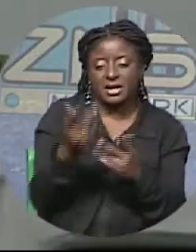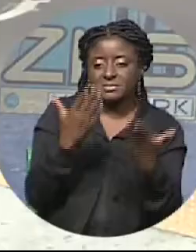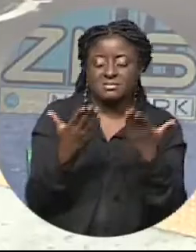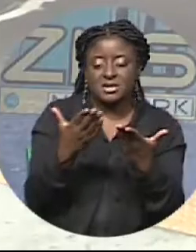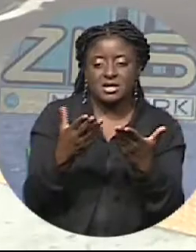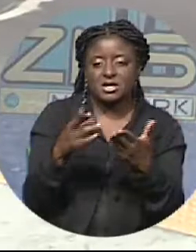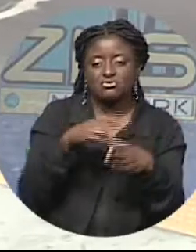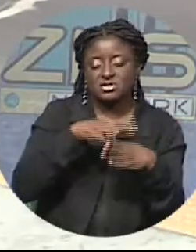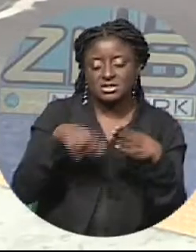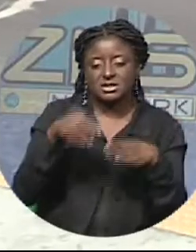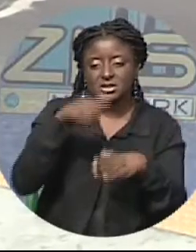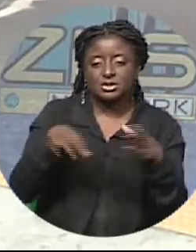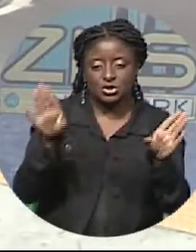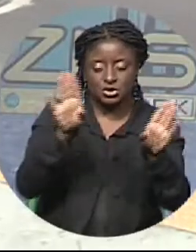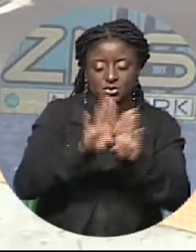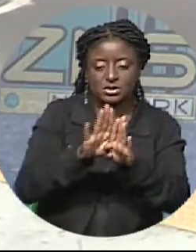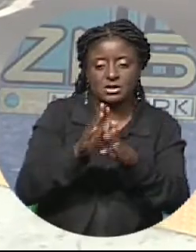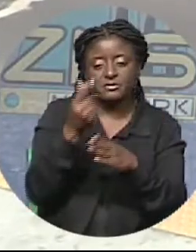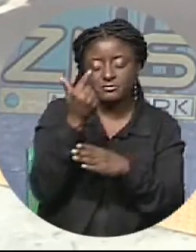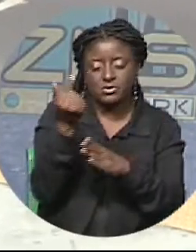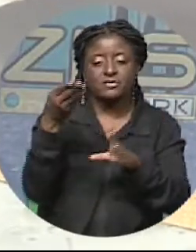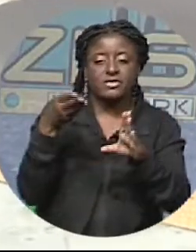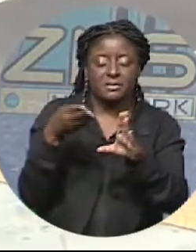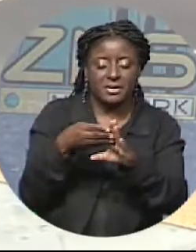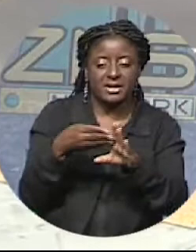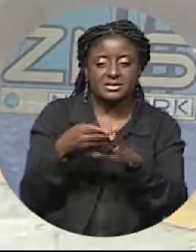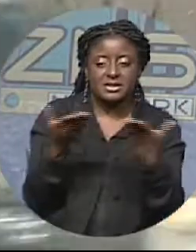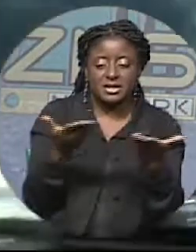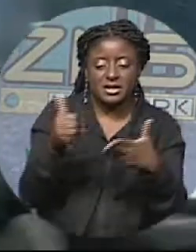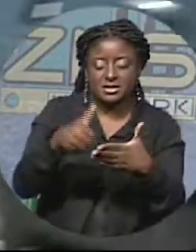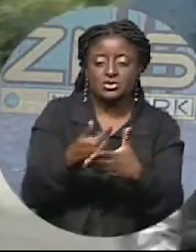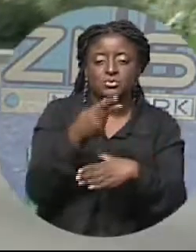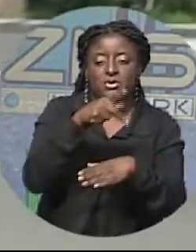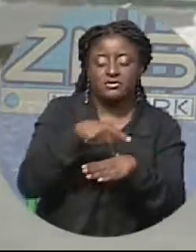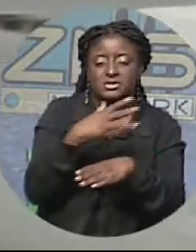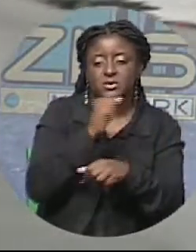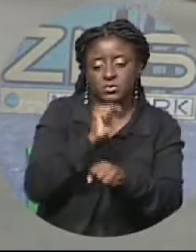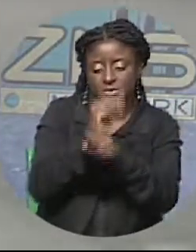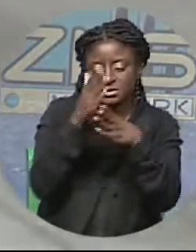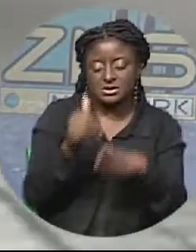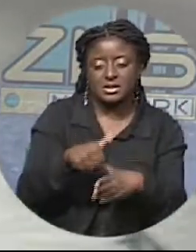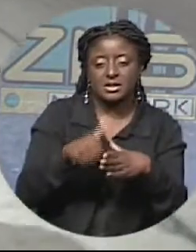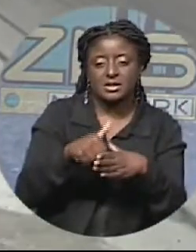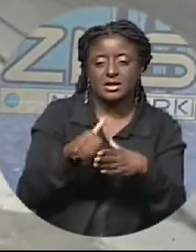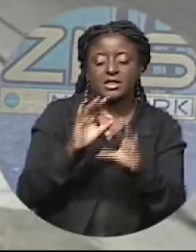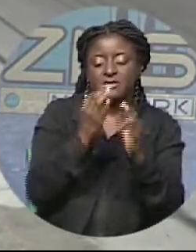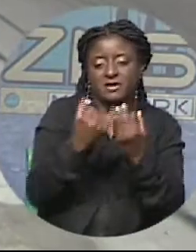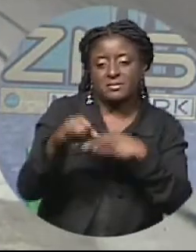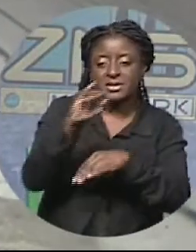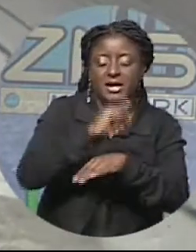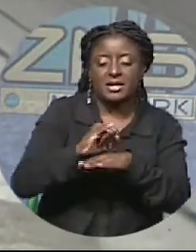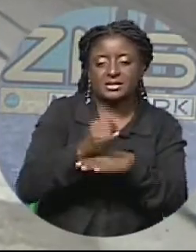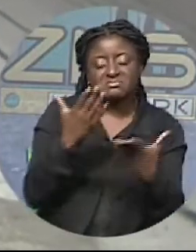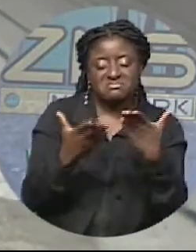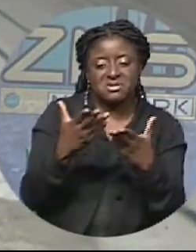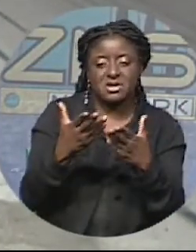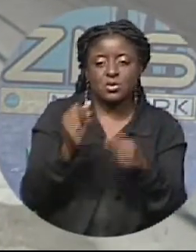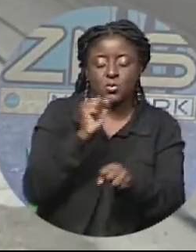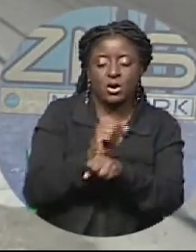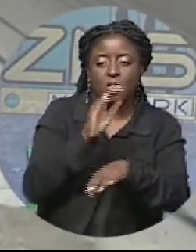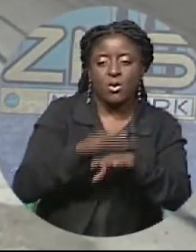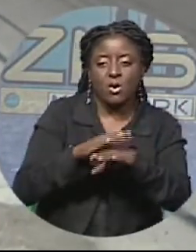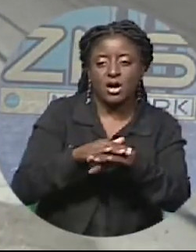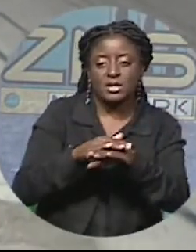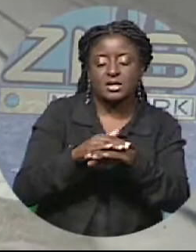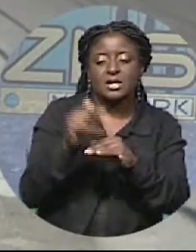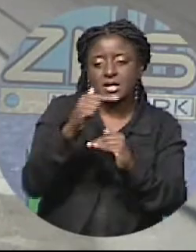of a few Scotiabank branches here in New Providence, and employees in the Family Islands may be working on reduced days.